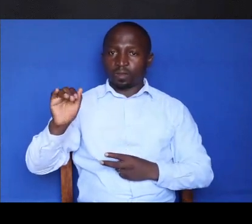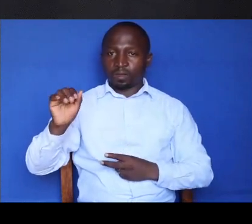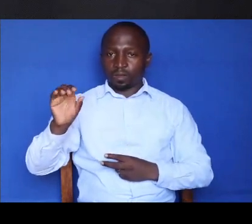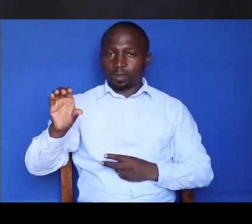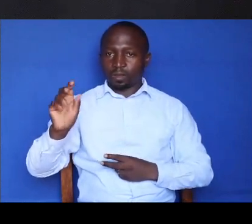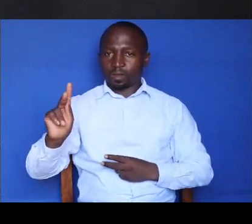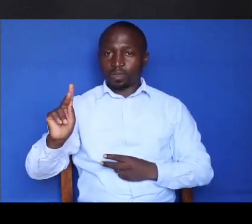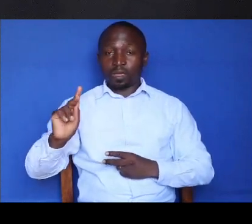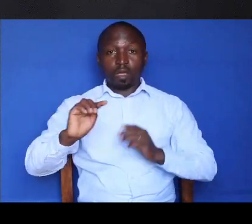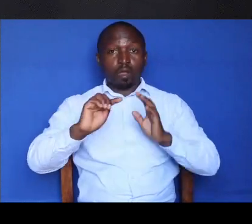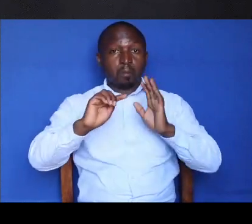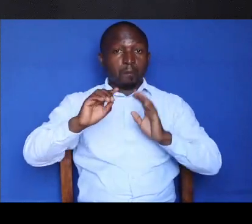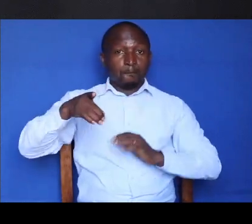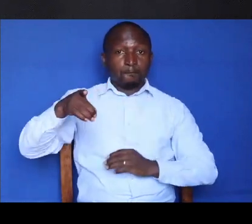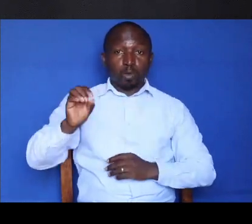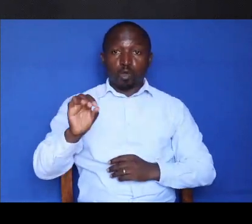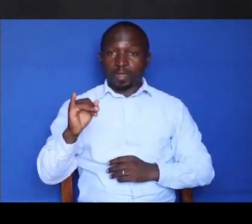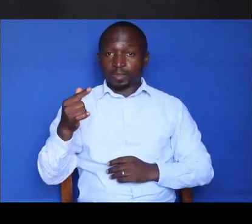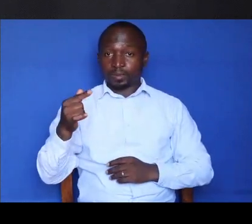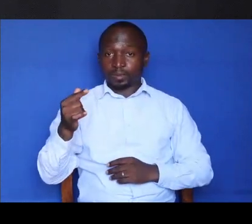My students, look here.